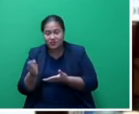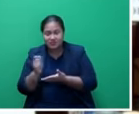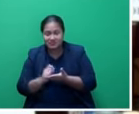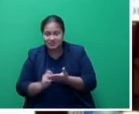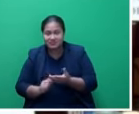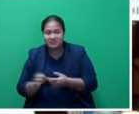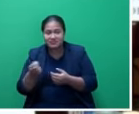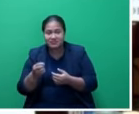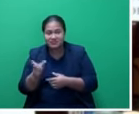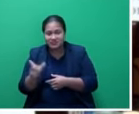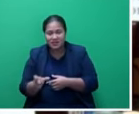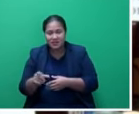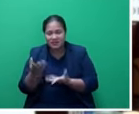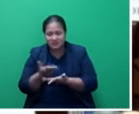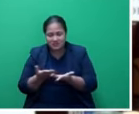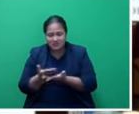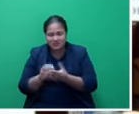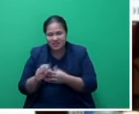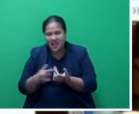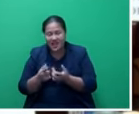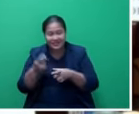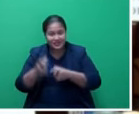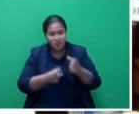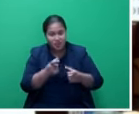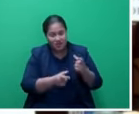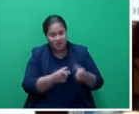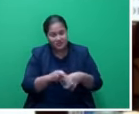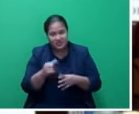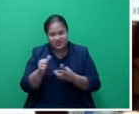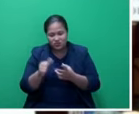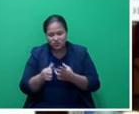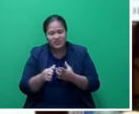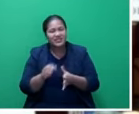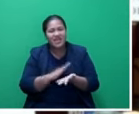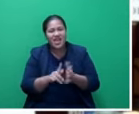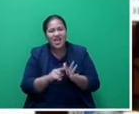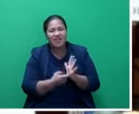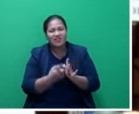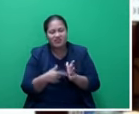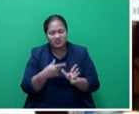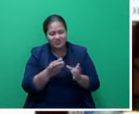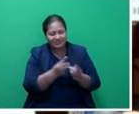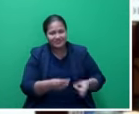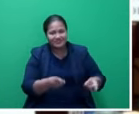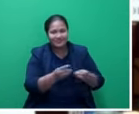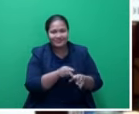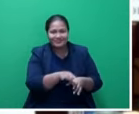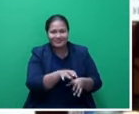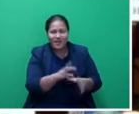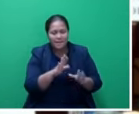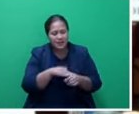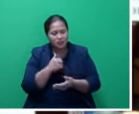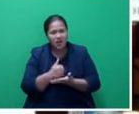also consulted the relevant stakeholders, including Heritage Department, to ensure that the market drawings